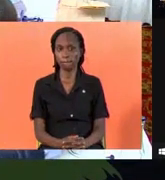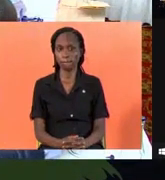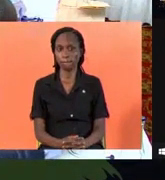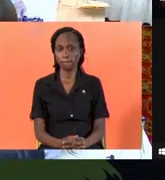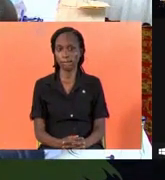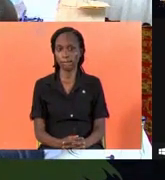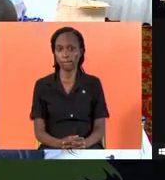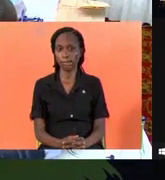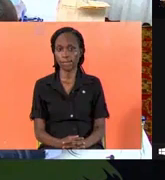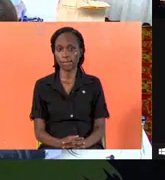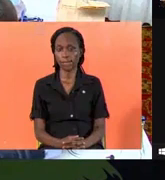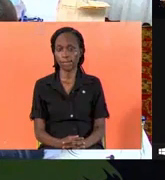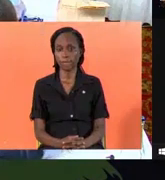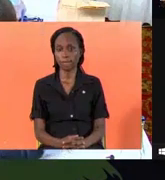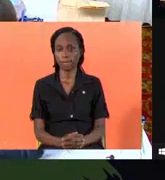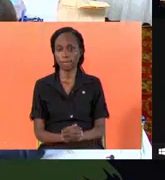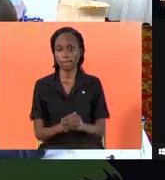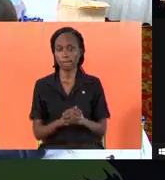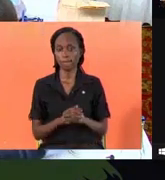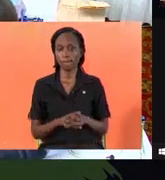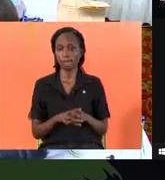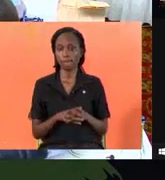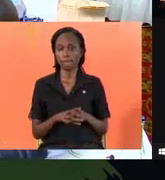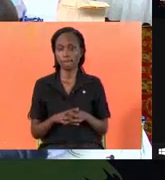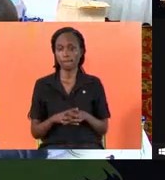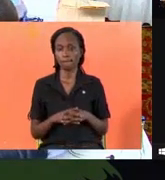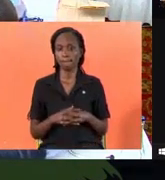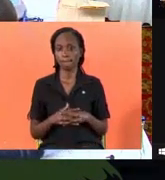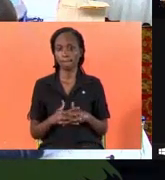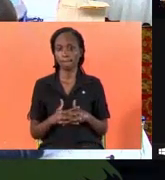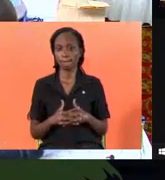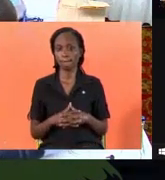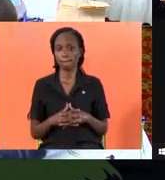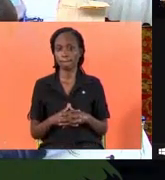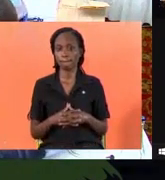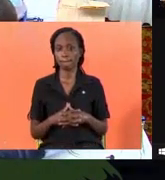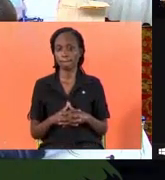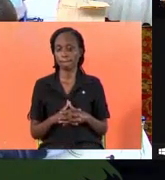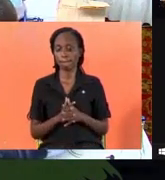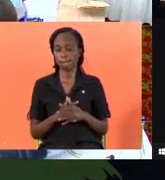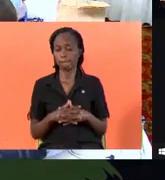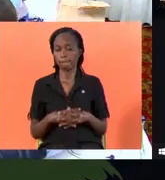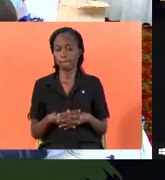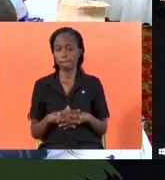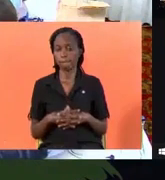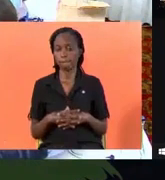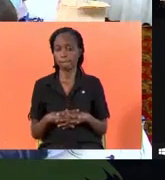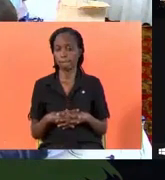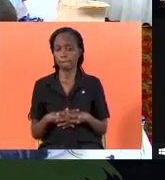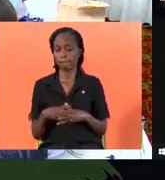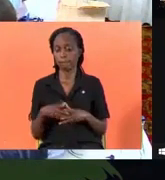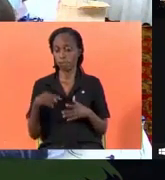illicit financial flows, which was also discussed, because the public debt of Angola, we do not